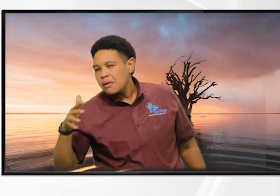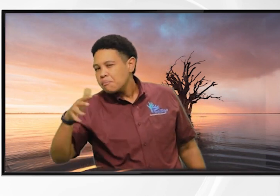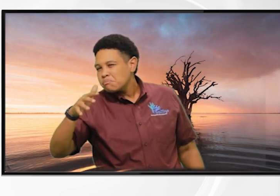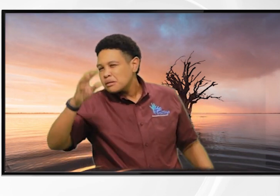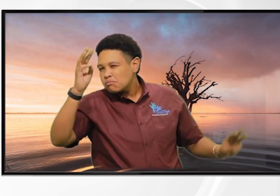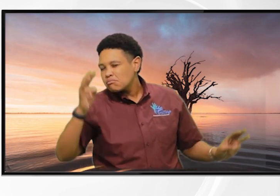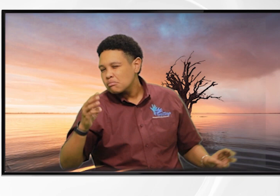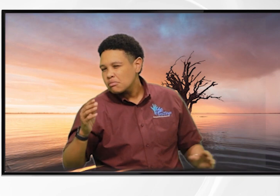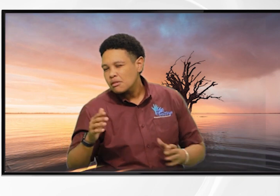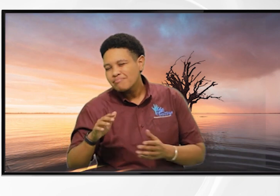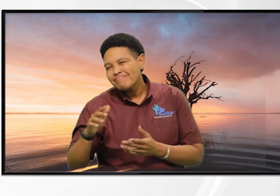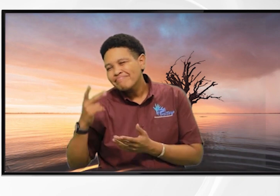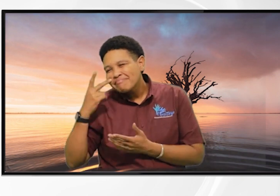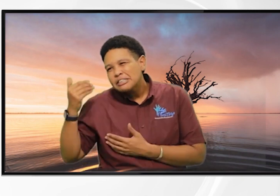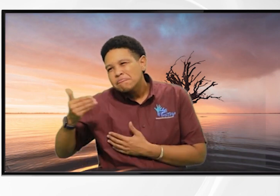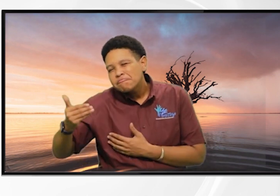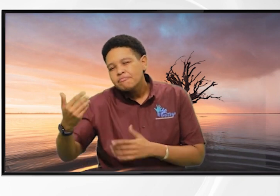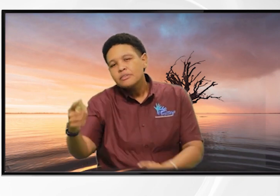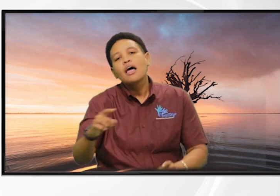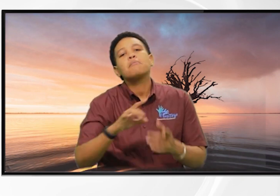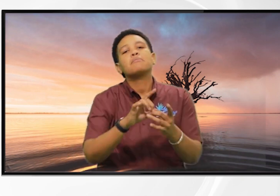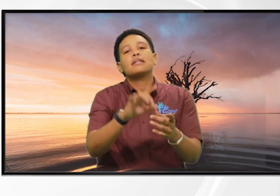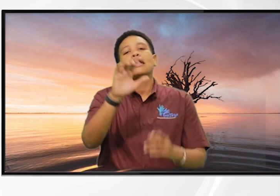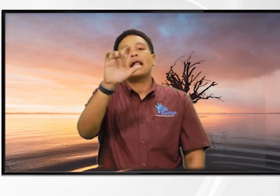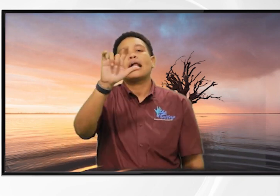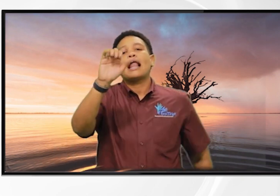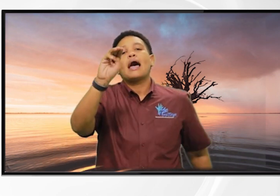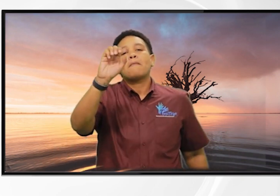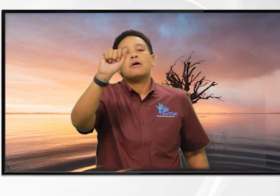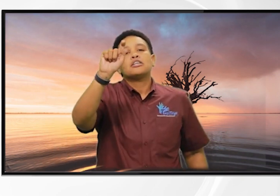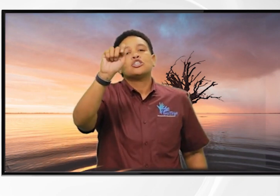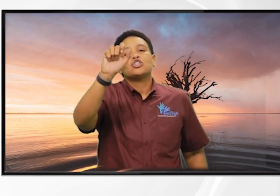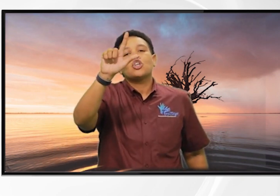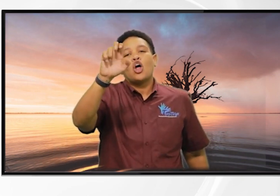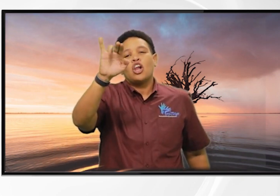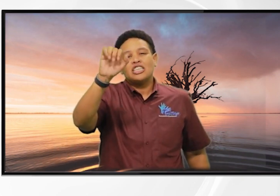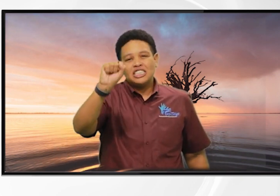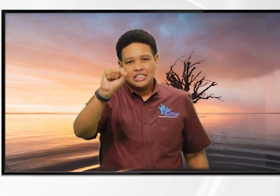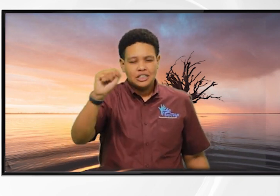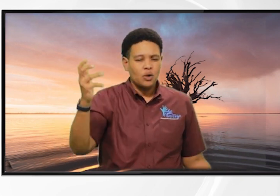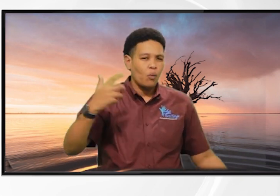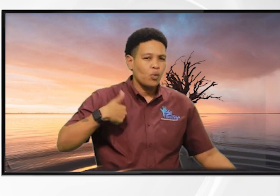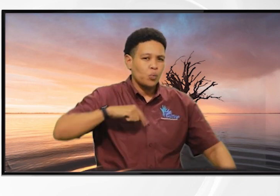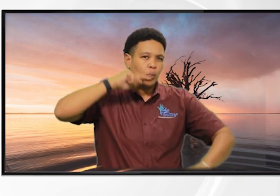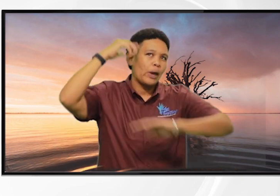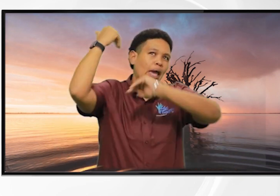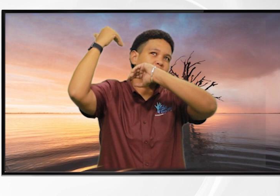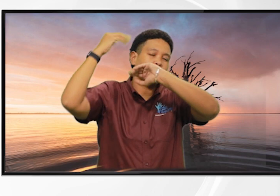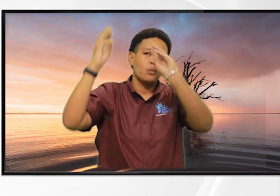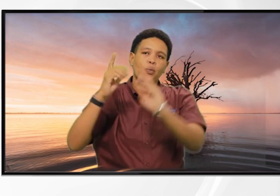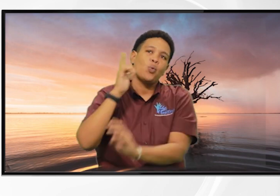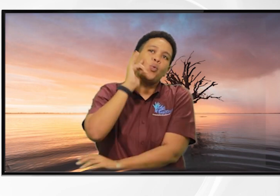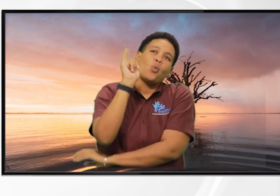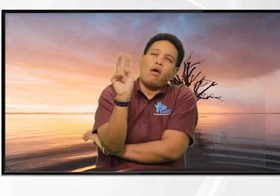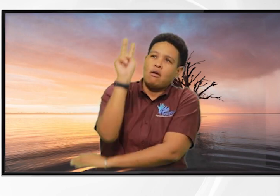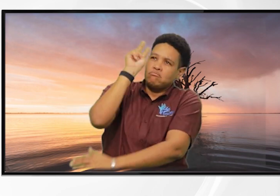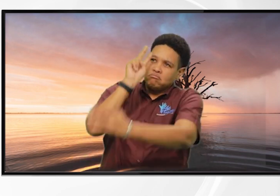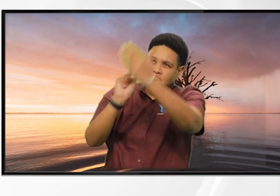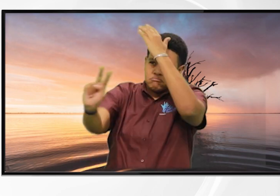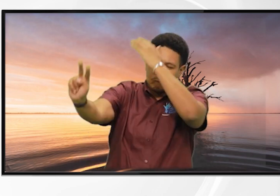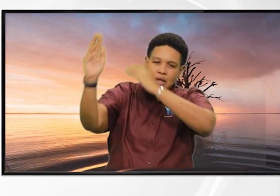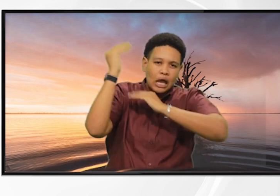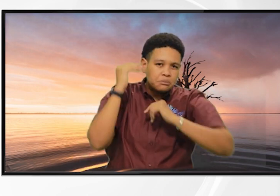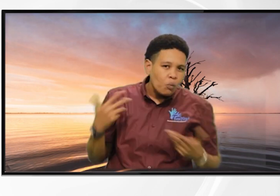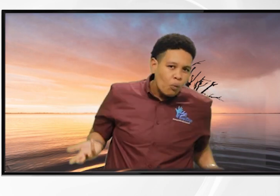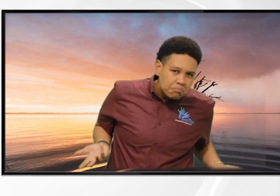to as climatologies and are what we expect the climate to be like.